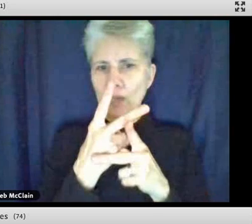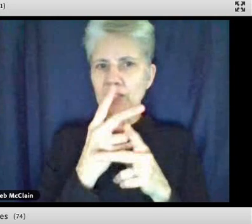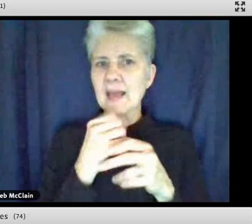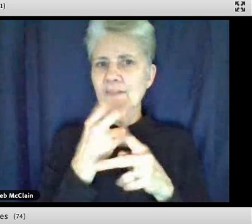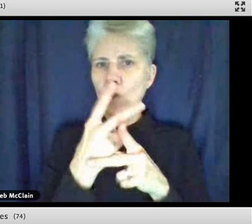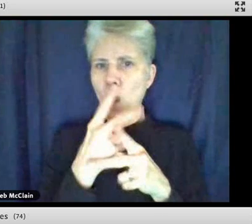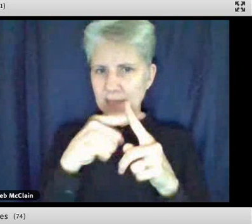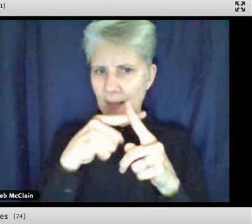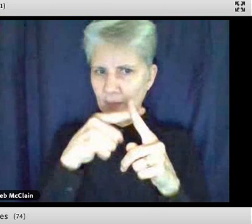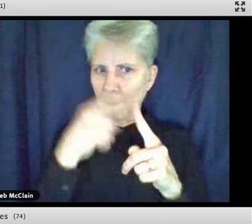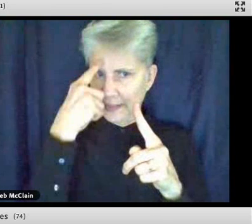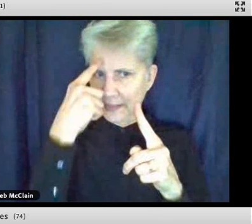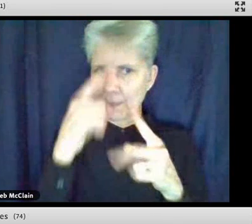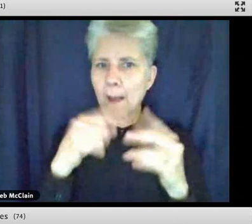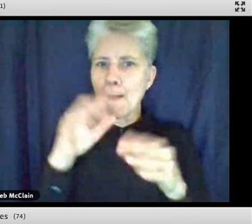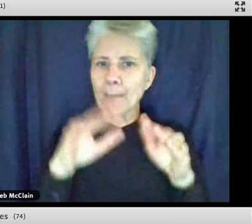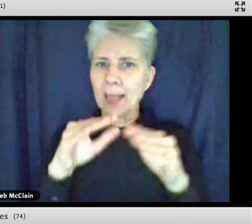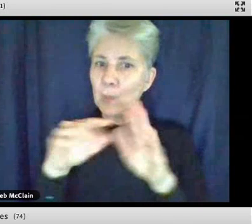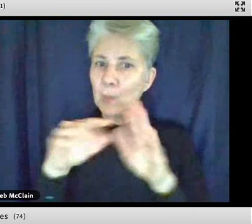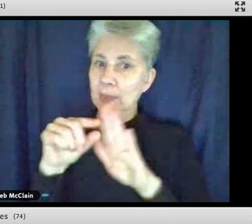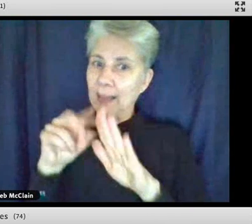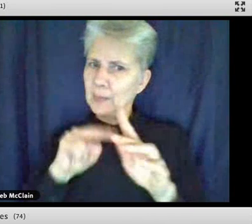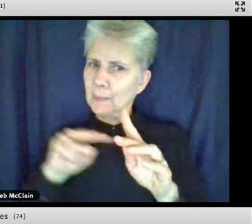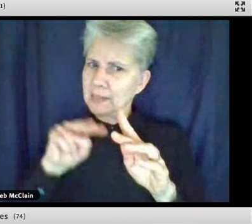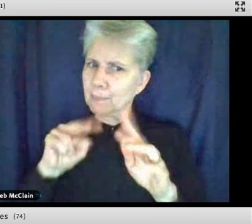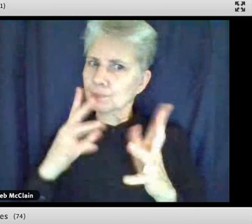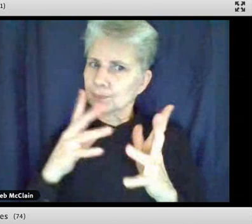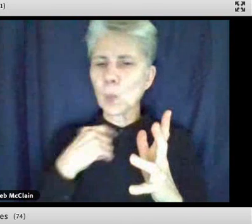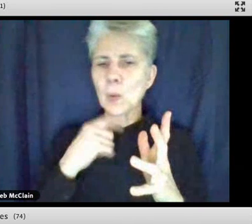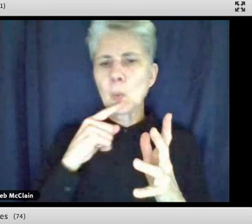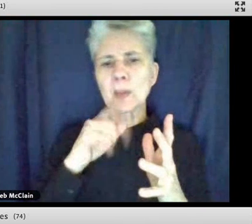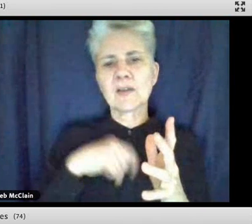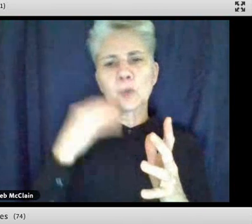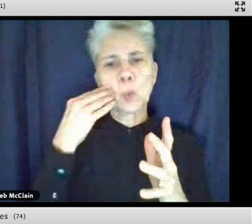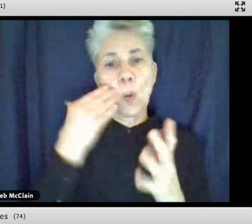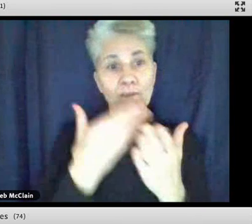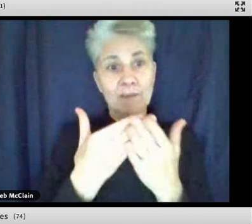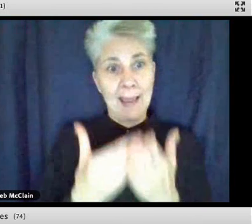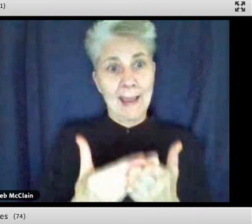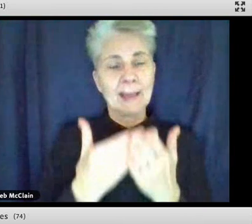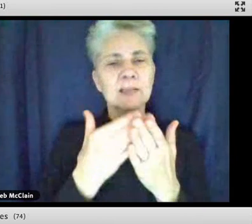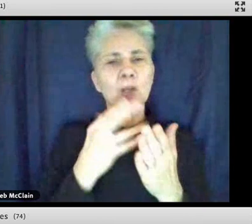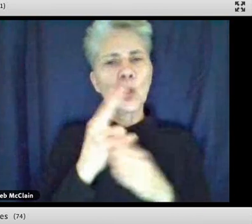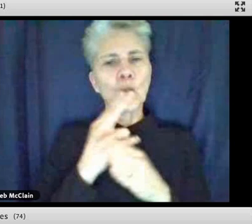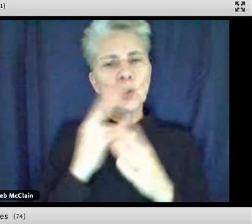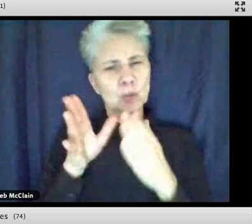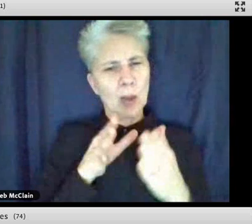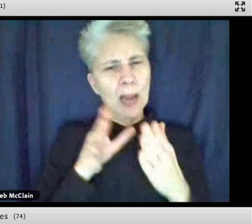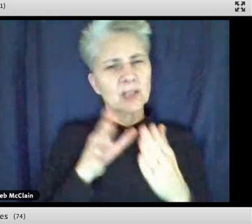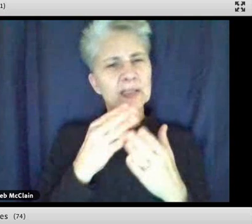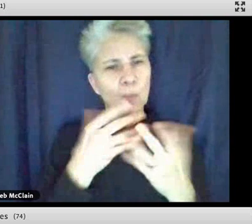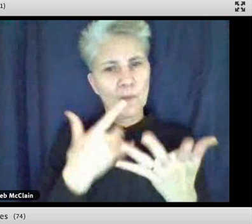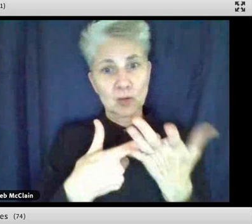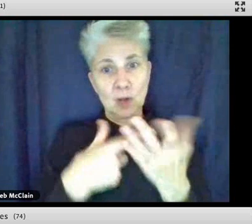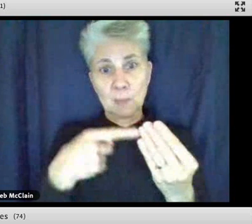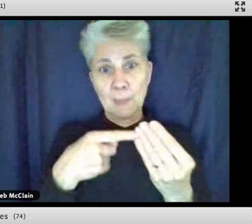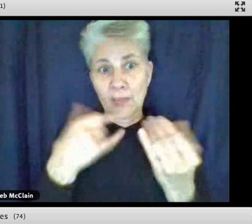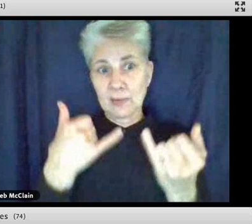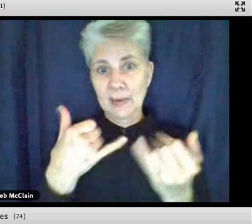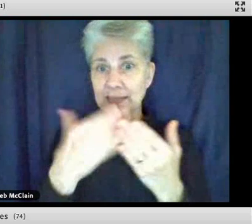optimism, balanced with skepticism. You know, we really just have to know the facts, use the strategies, some of which we've talked about today, some you